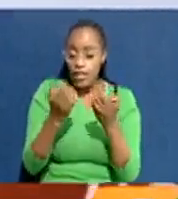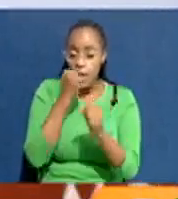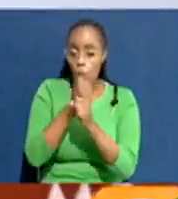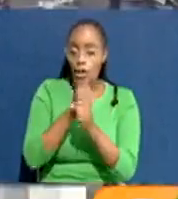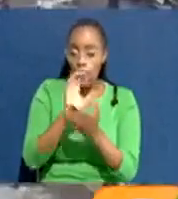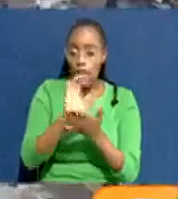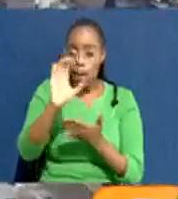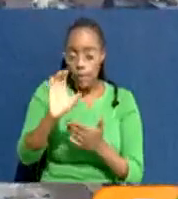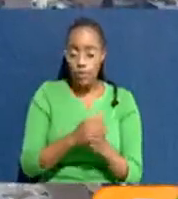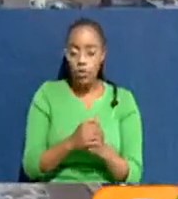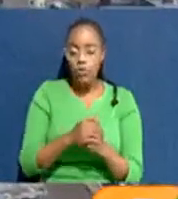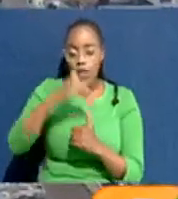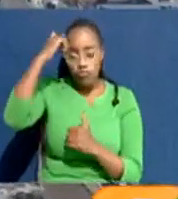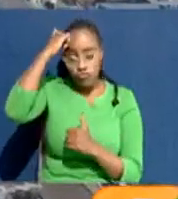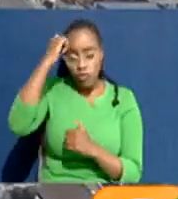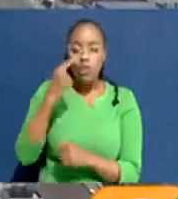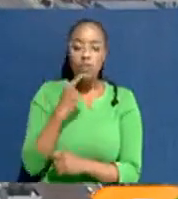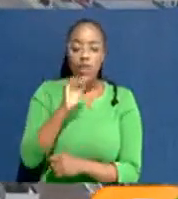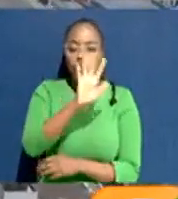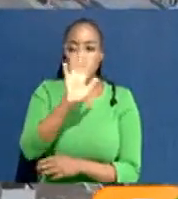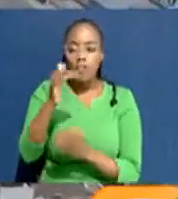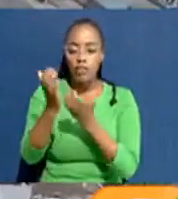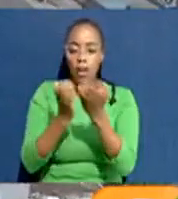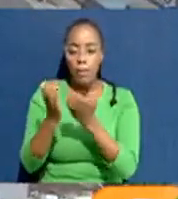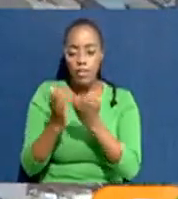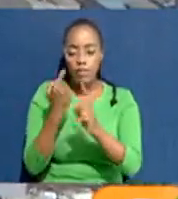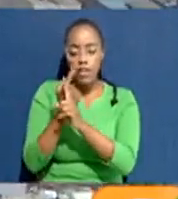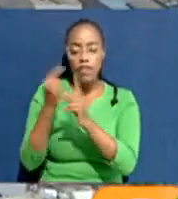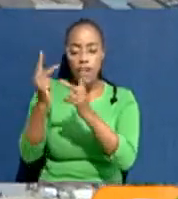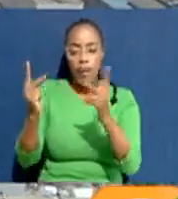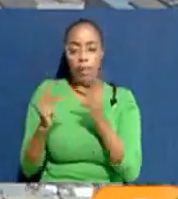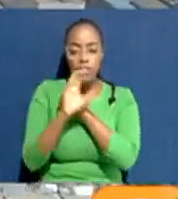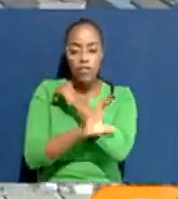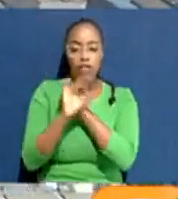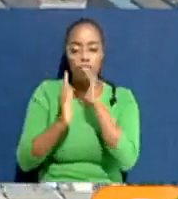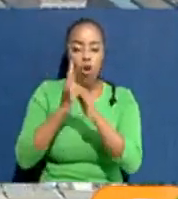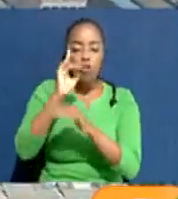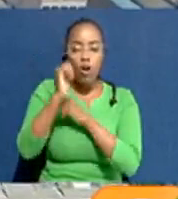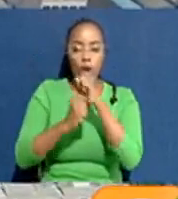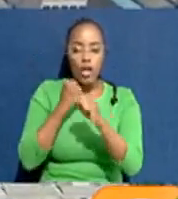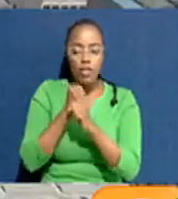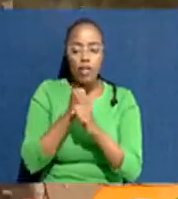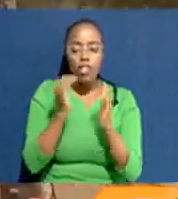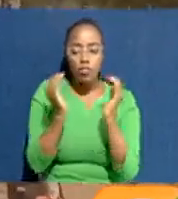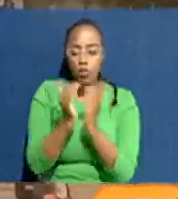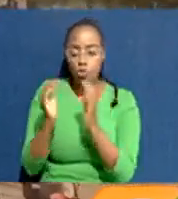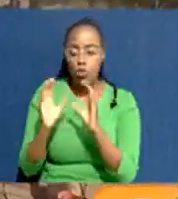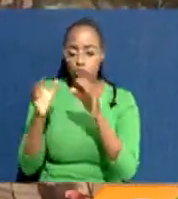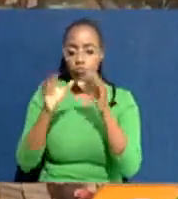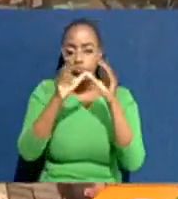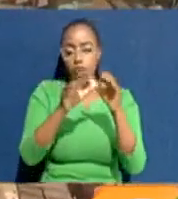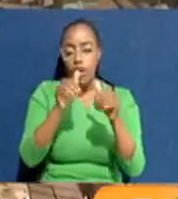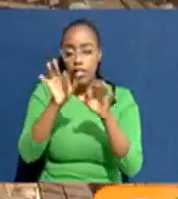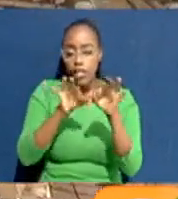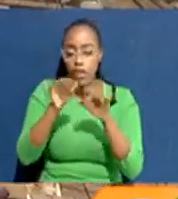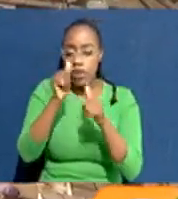and liquidity. The study followed 155 businesses across the country for over a year. Small firms in the study are defined as